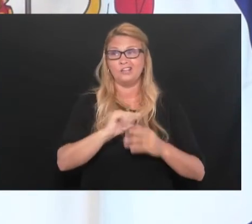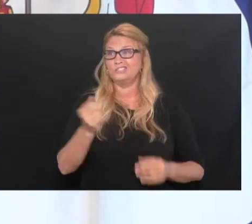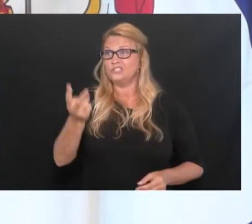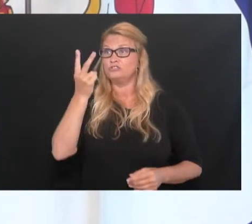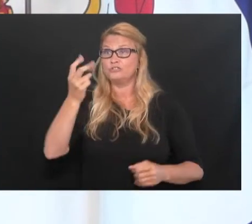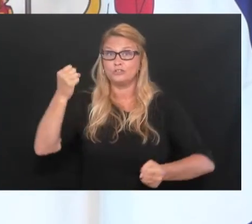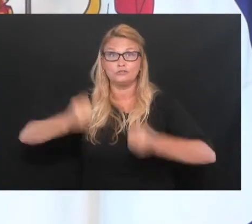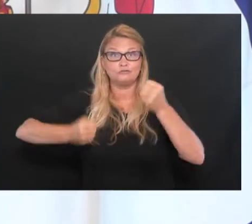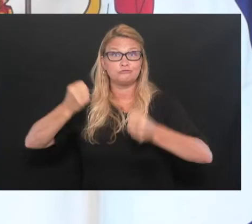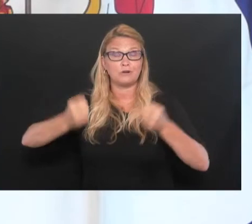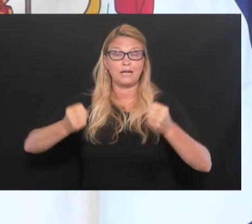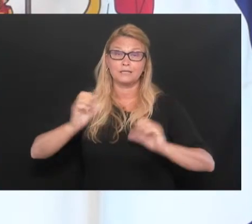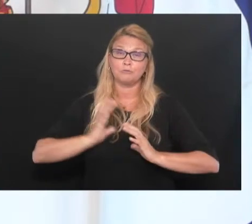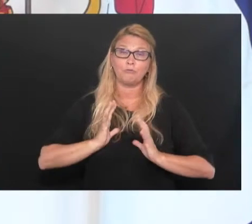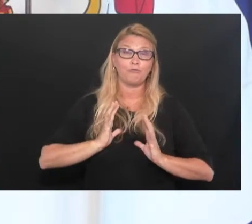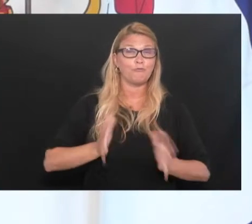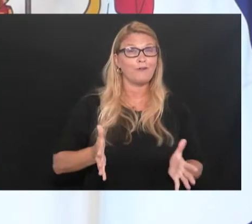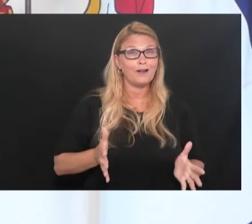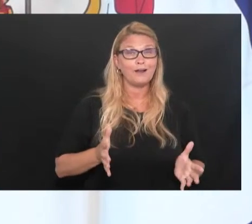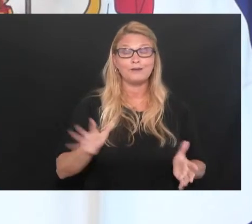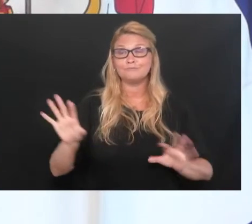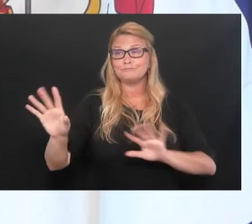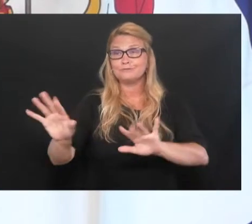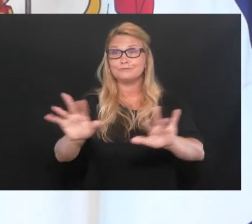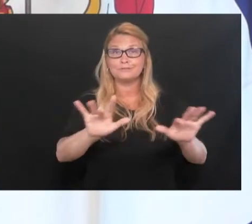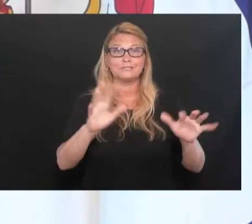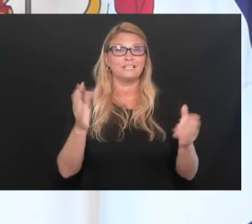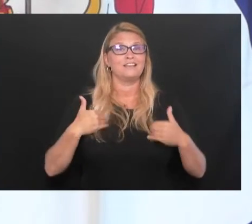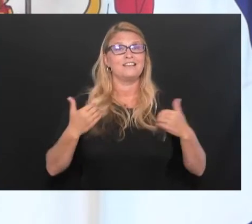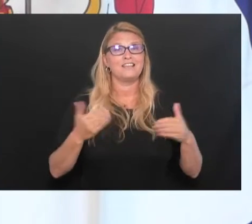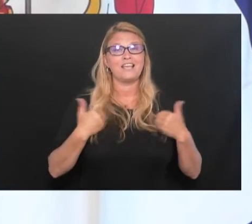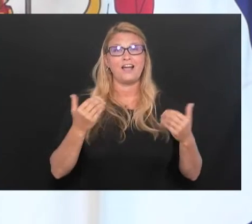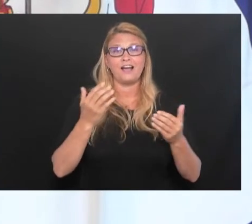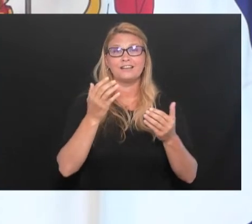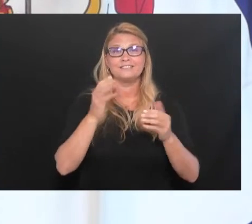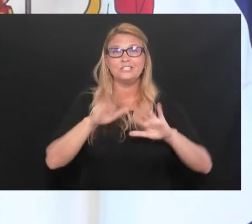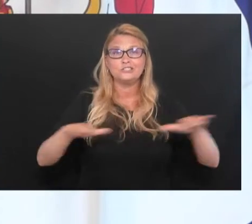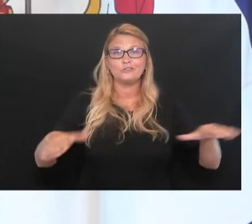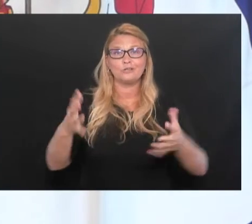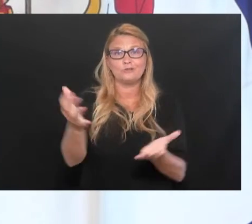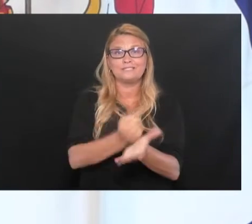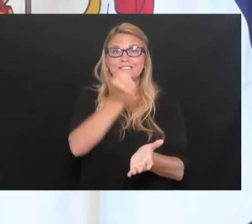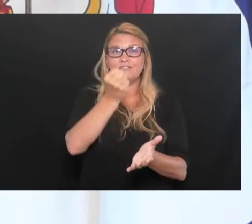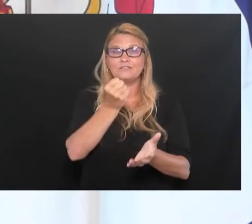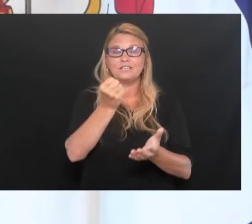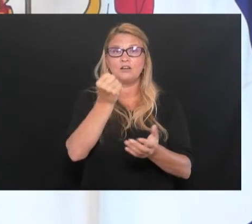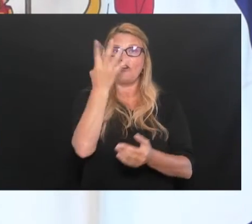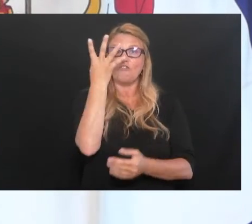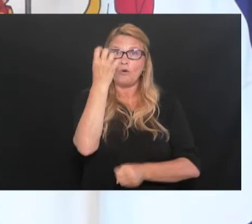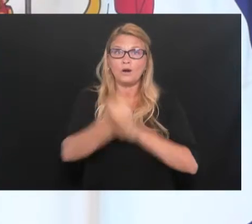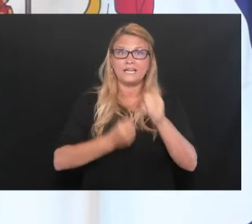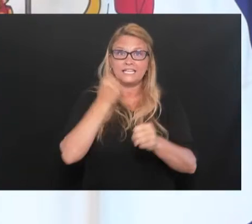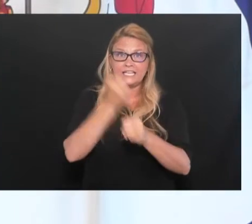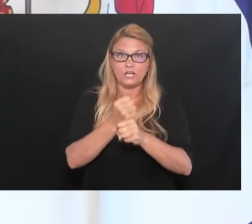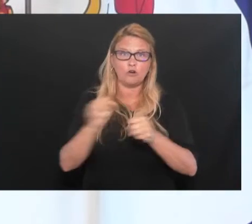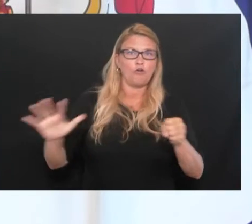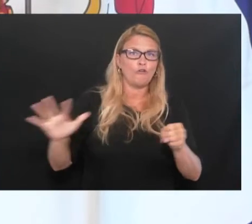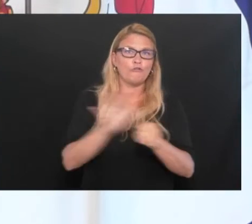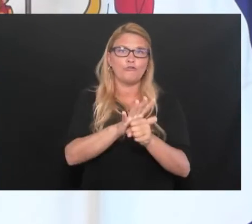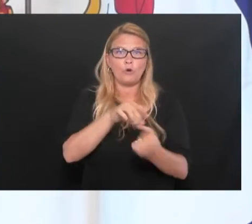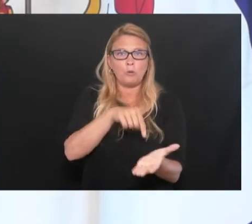given away. There's a couple of beautiful young kids and everything that got 4-year scholarships, 4-year full